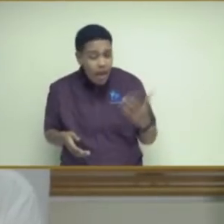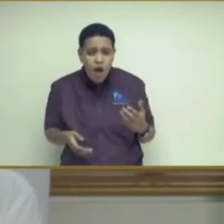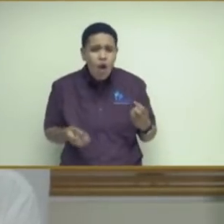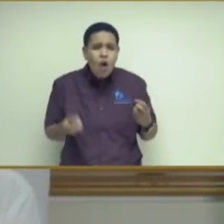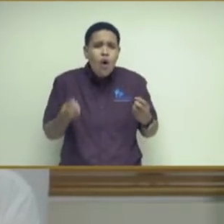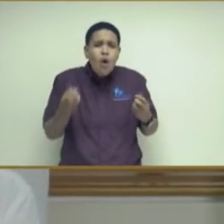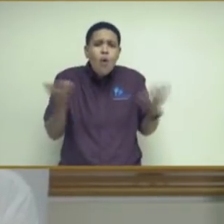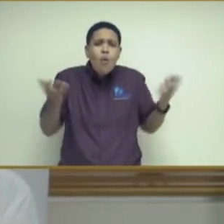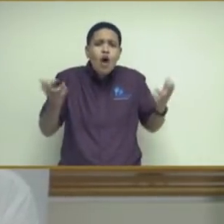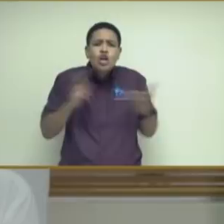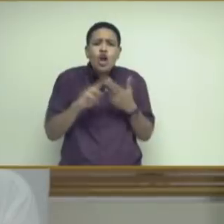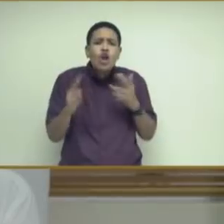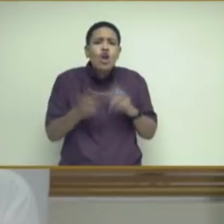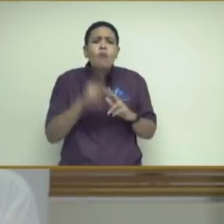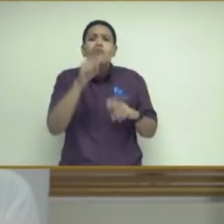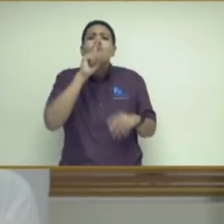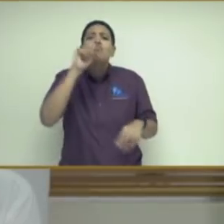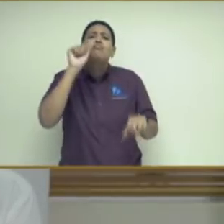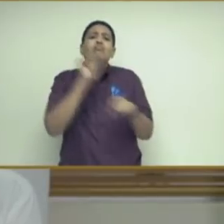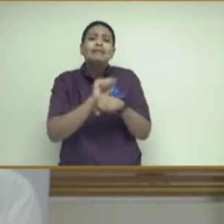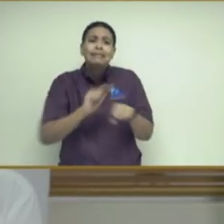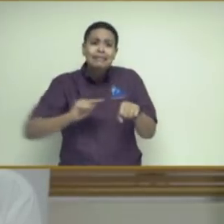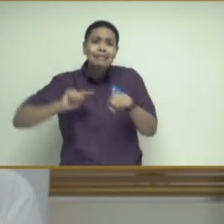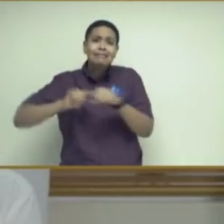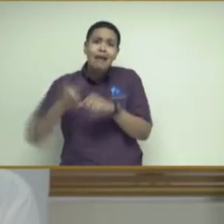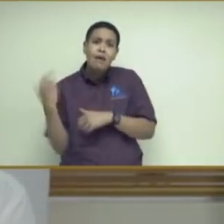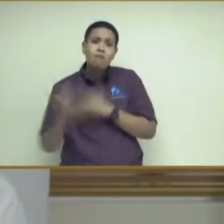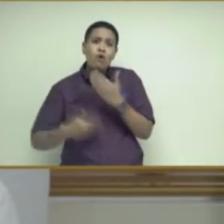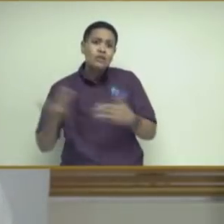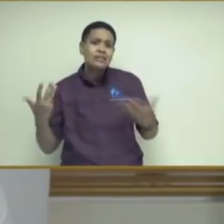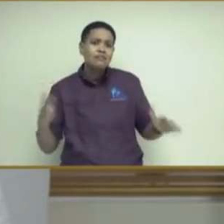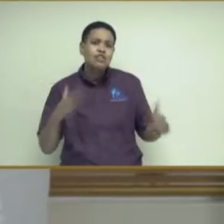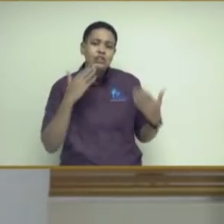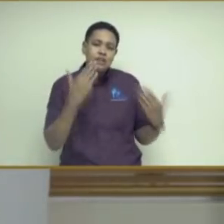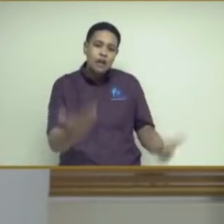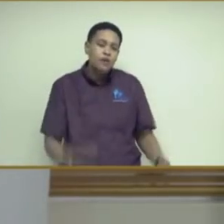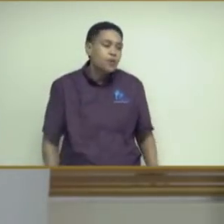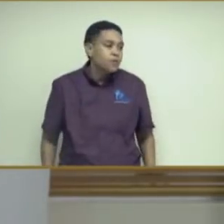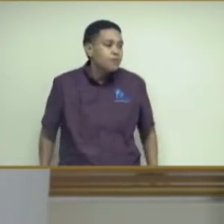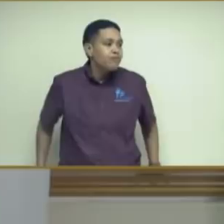what are the numbers, and have you started the process? Thank you.